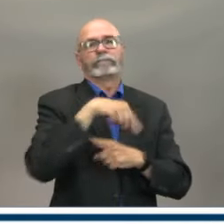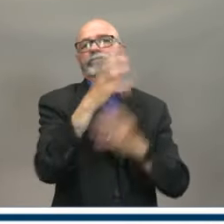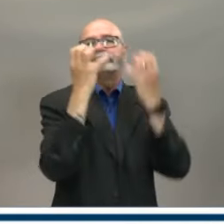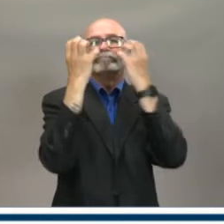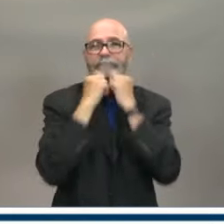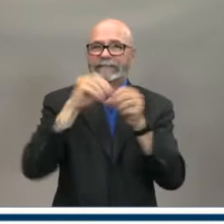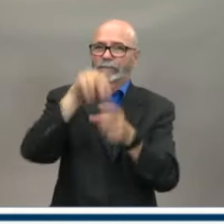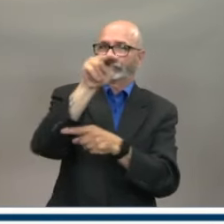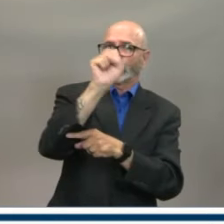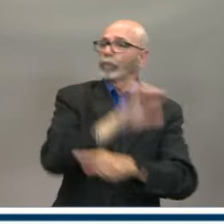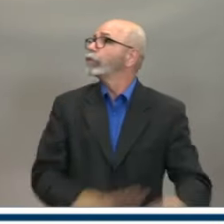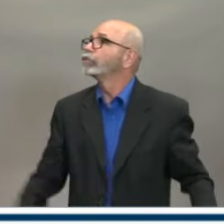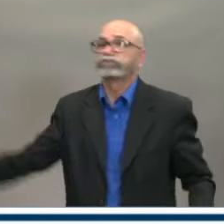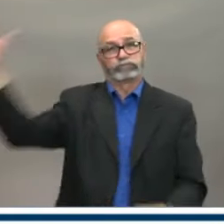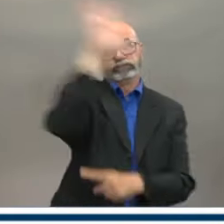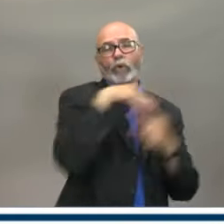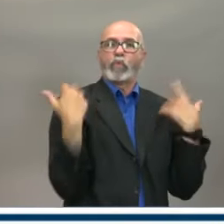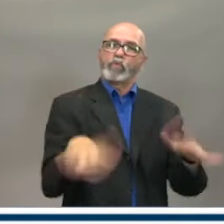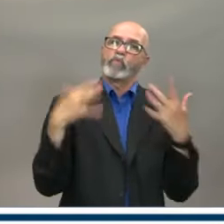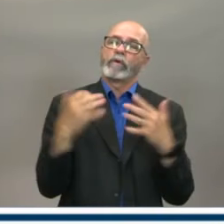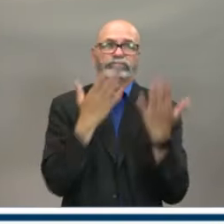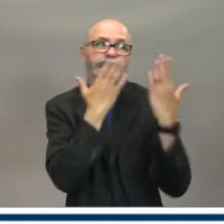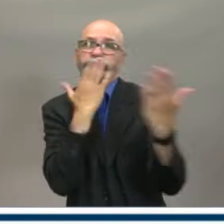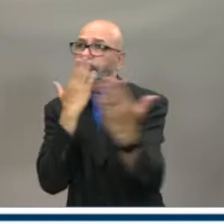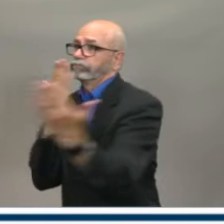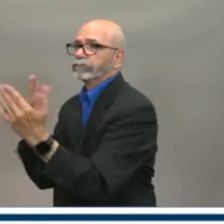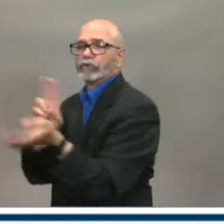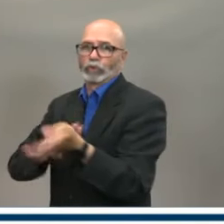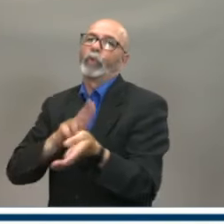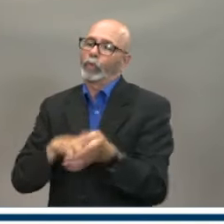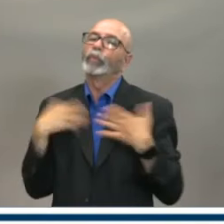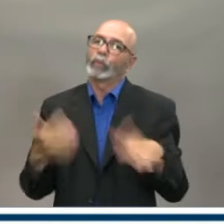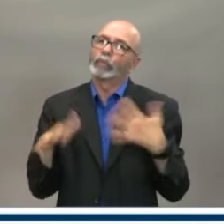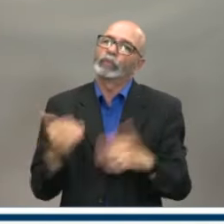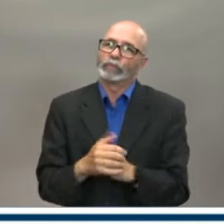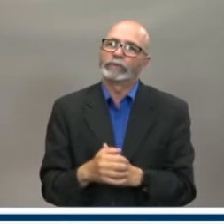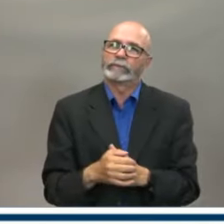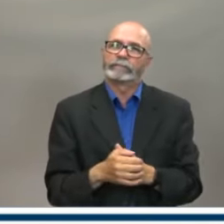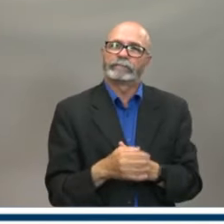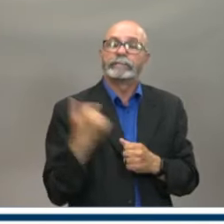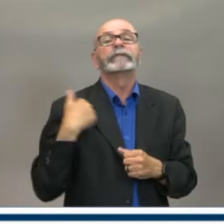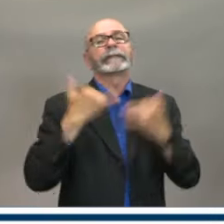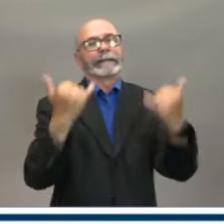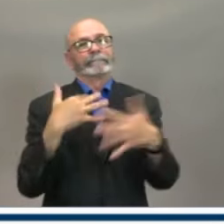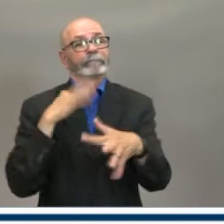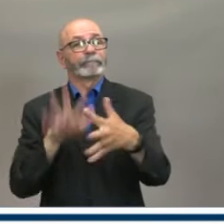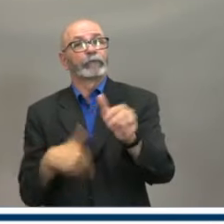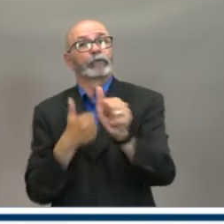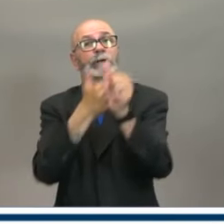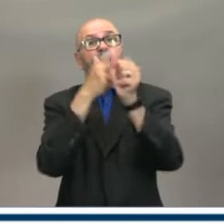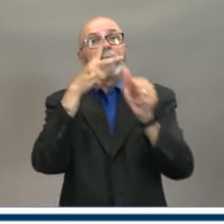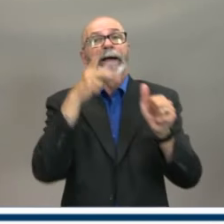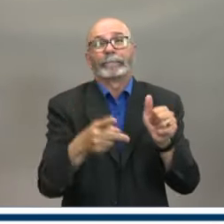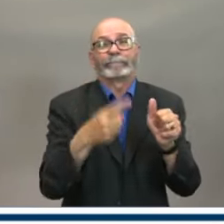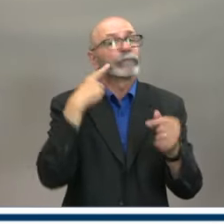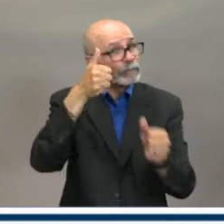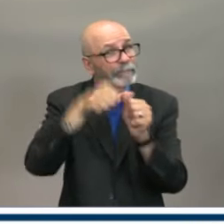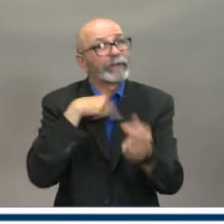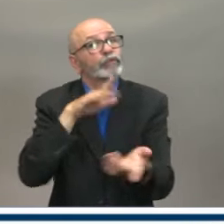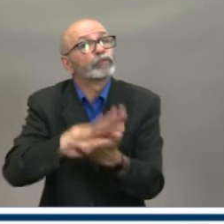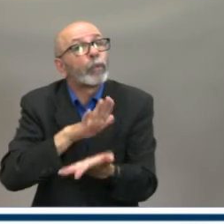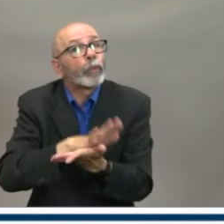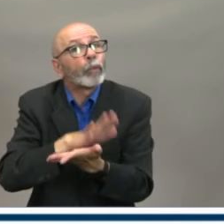I now want to turn to some of the follow-up on some of the communication around schools. That I know parents and students have many